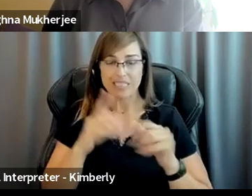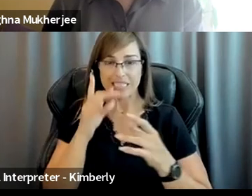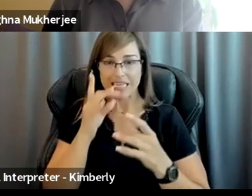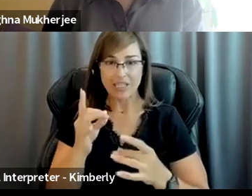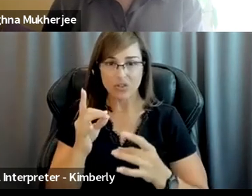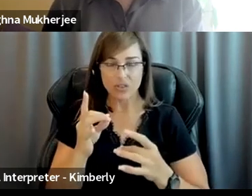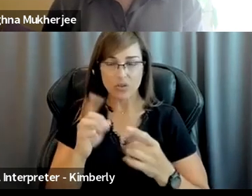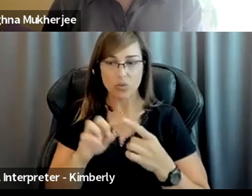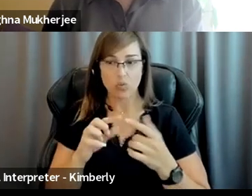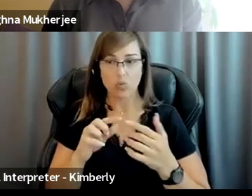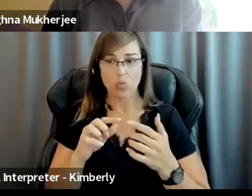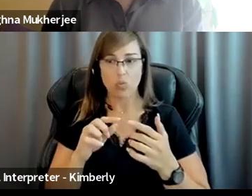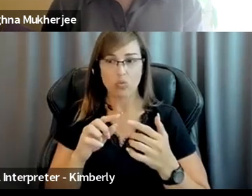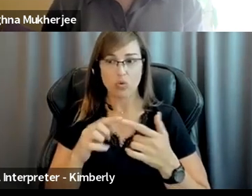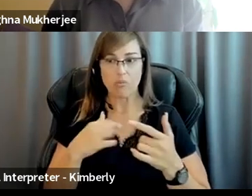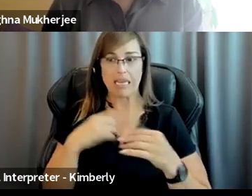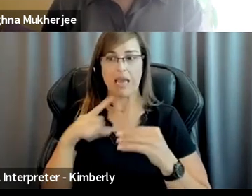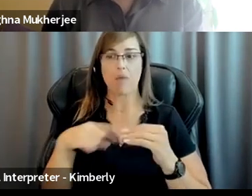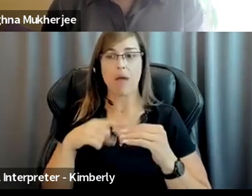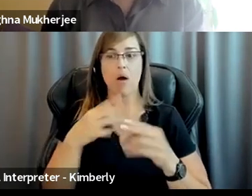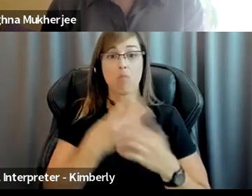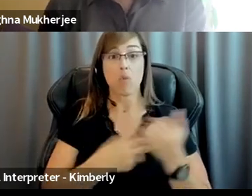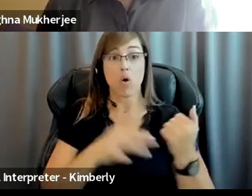me about both Meghna and